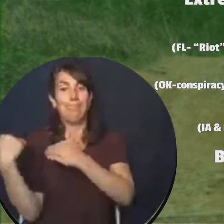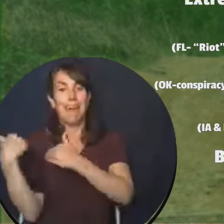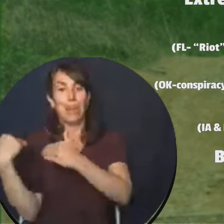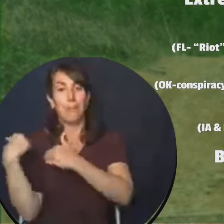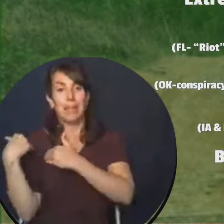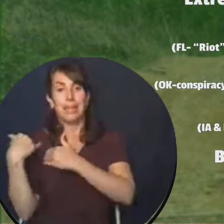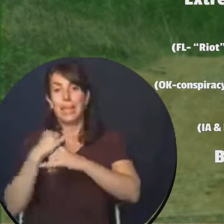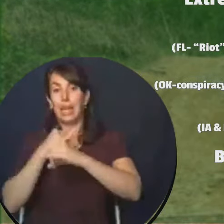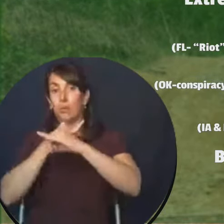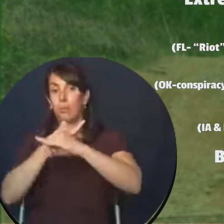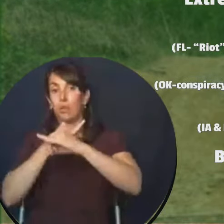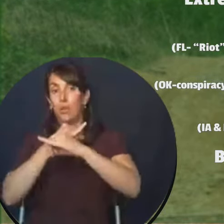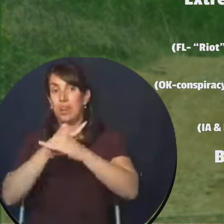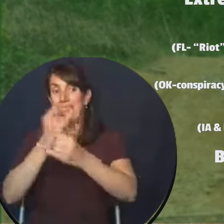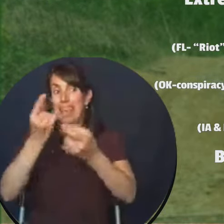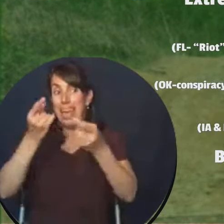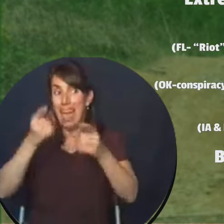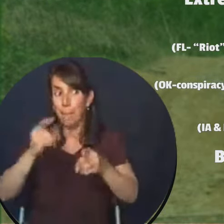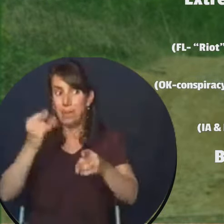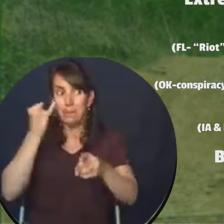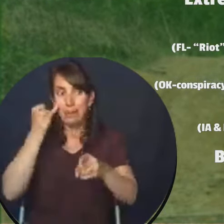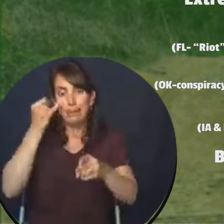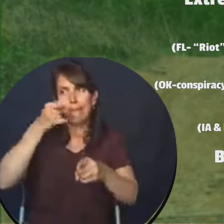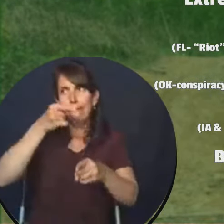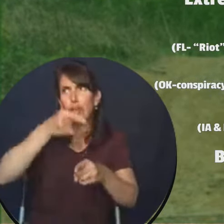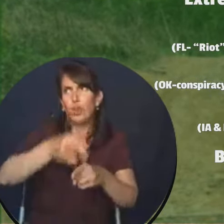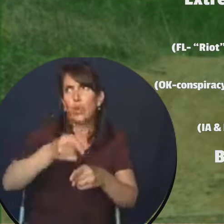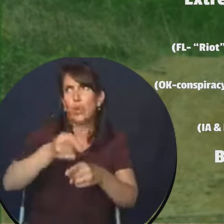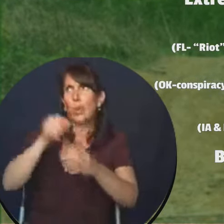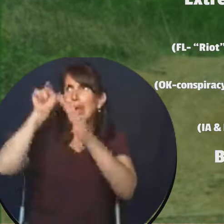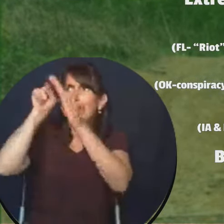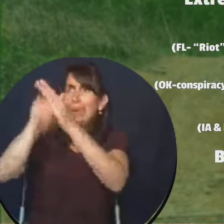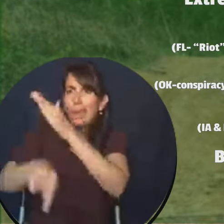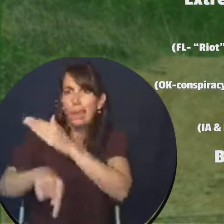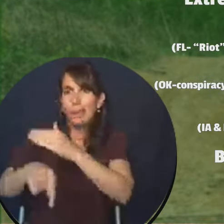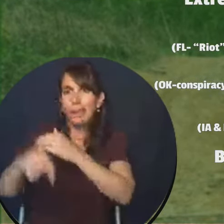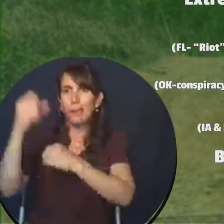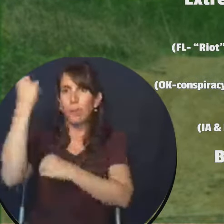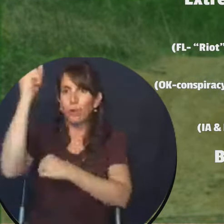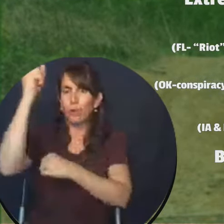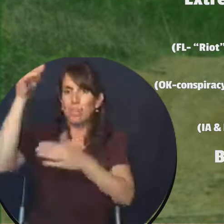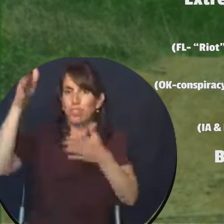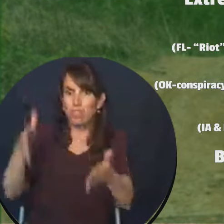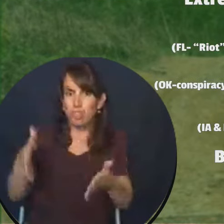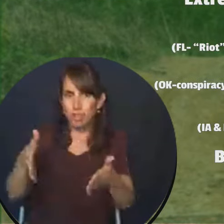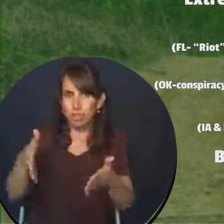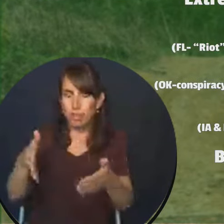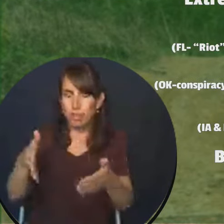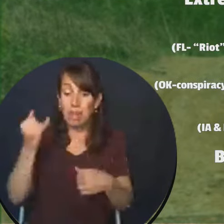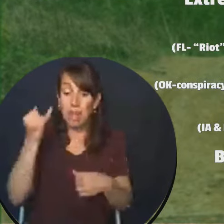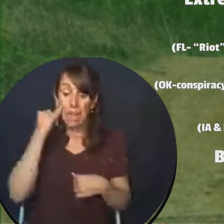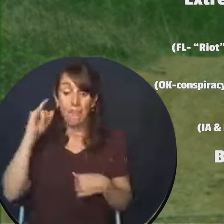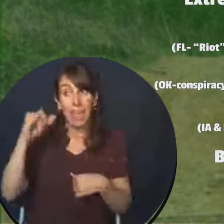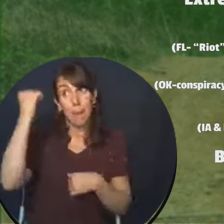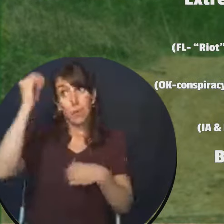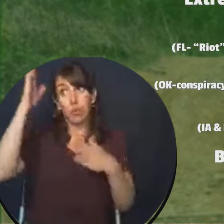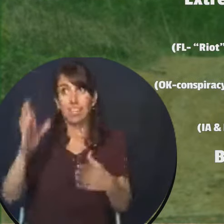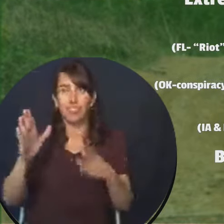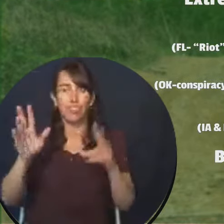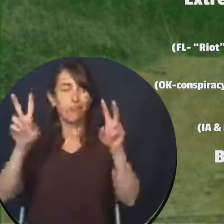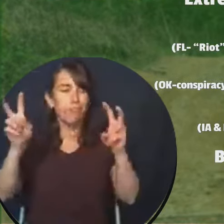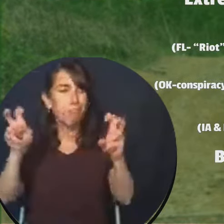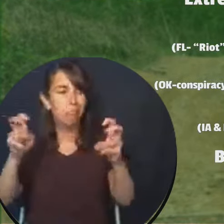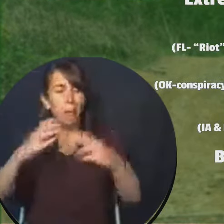liability immunity exists for injuring or killing a protester who's participating in or blocking a road during a riot. So it's